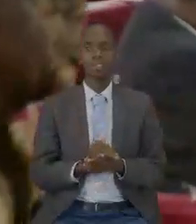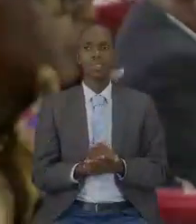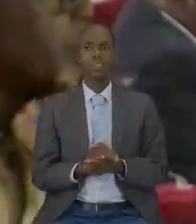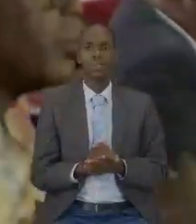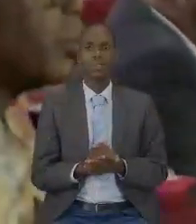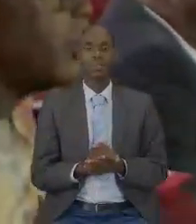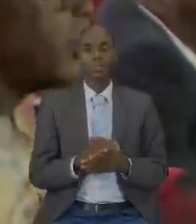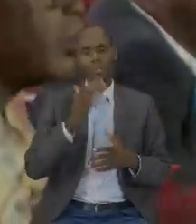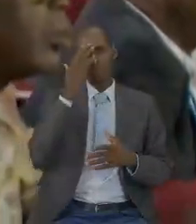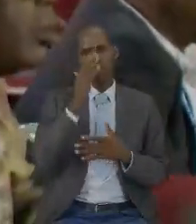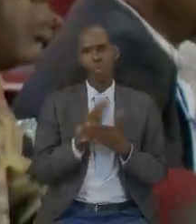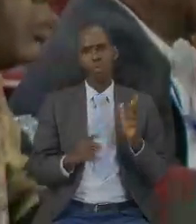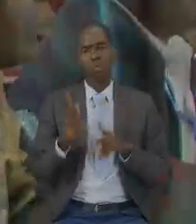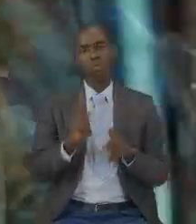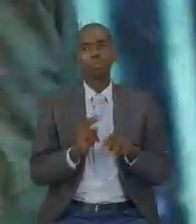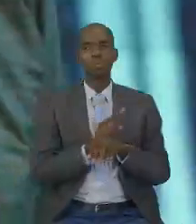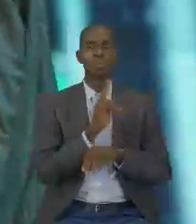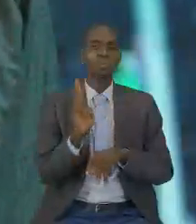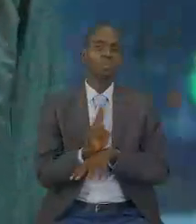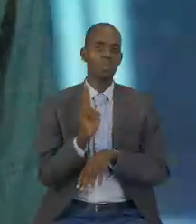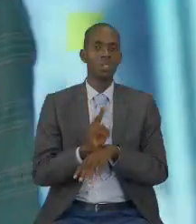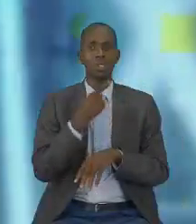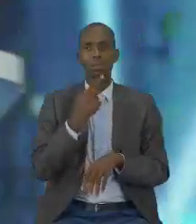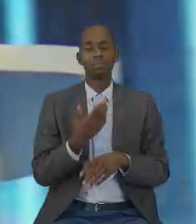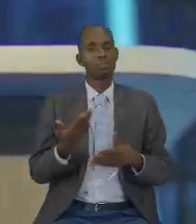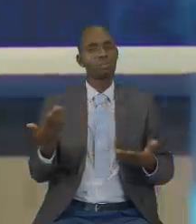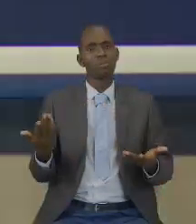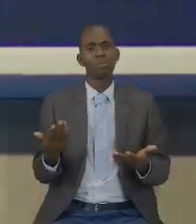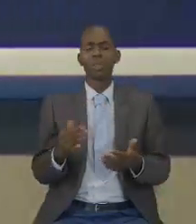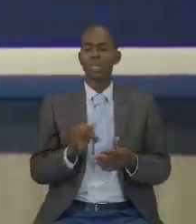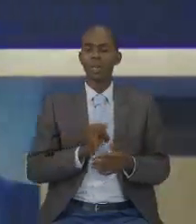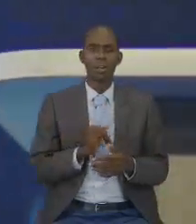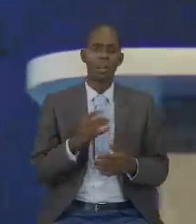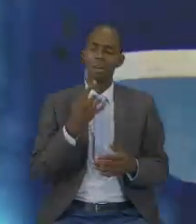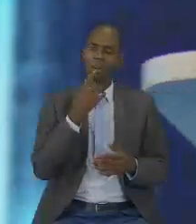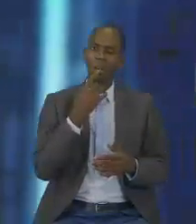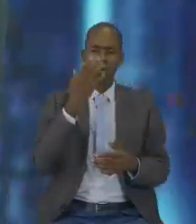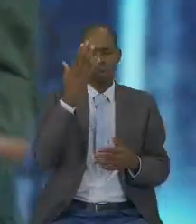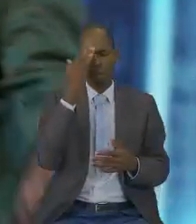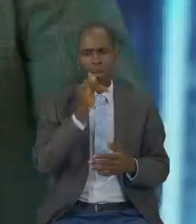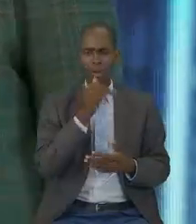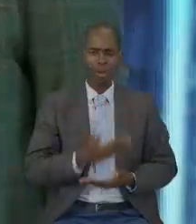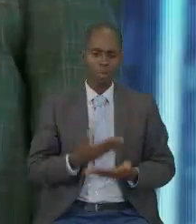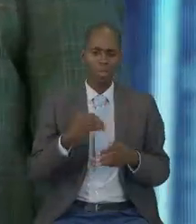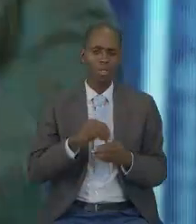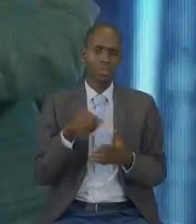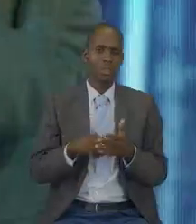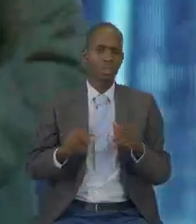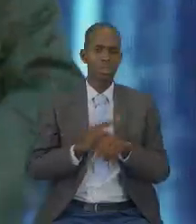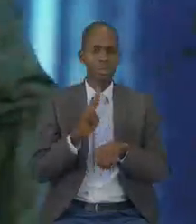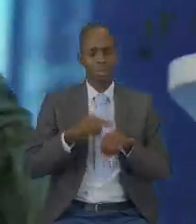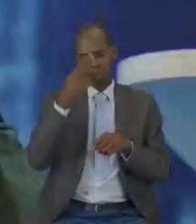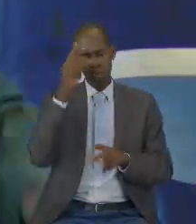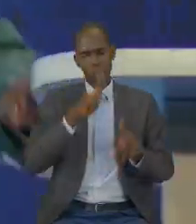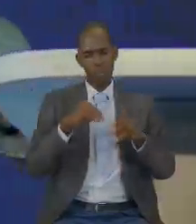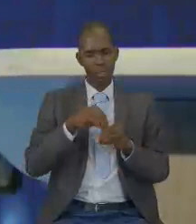You know, some people used to say, it's unfortunate I'm born in this nation, because now people in this nation, they don't go to heaven.